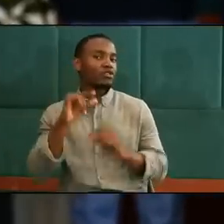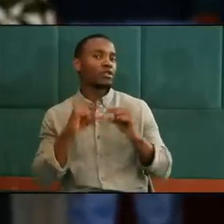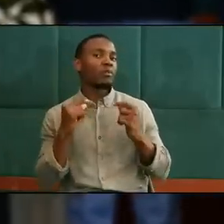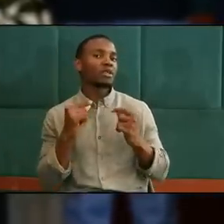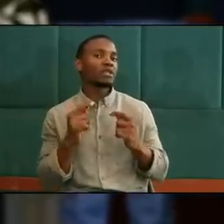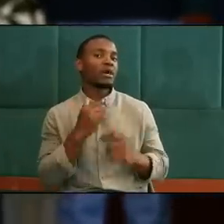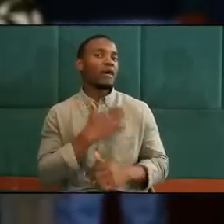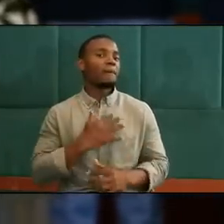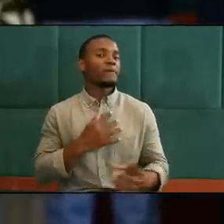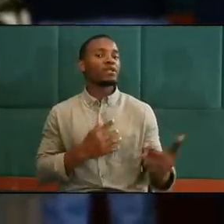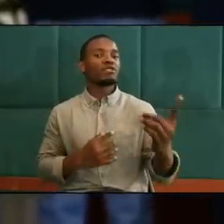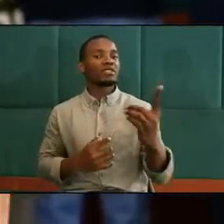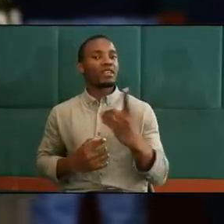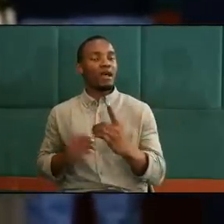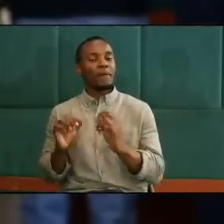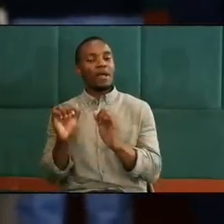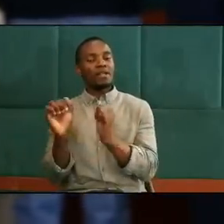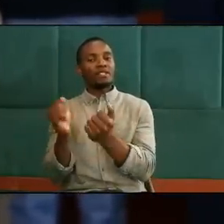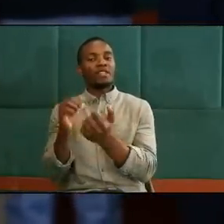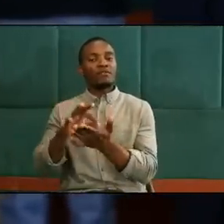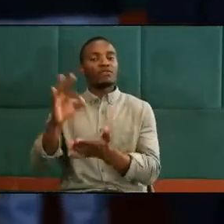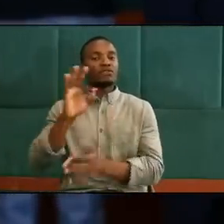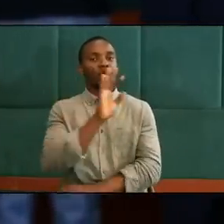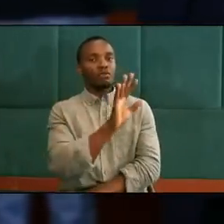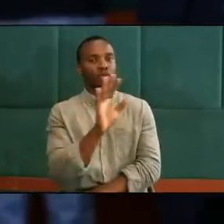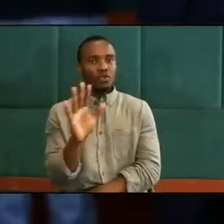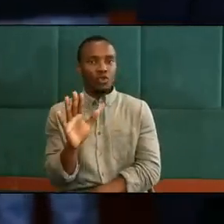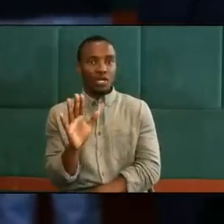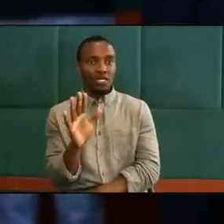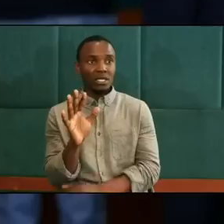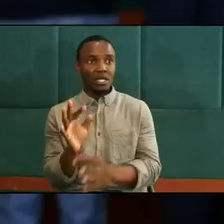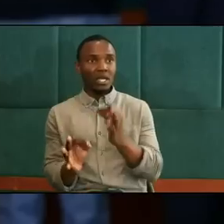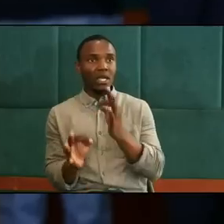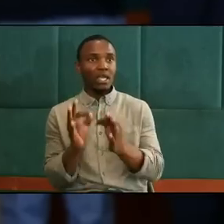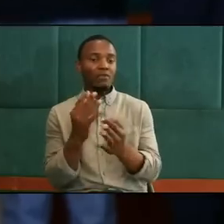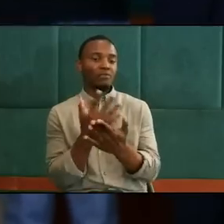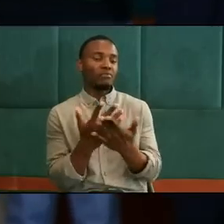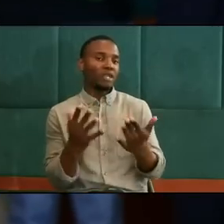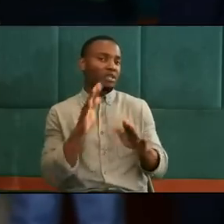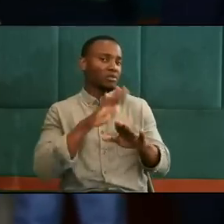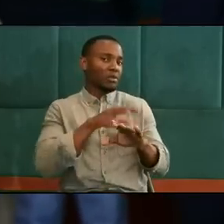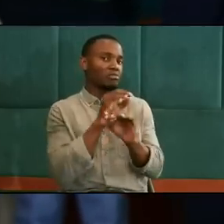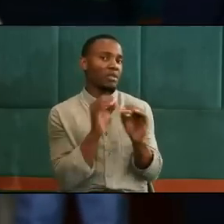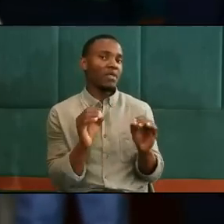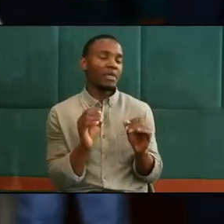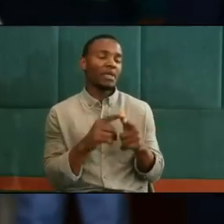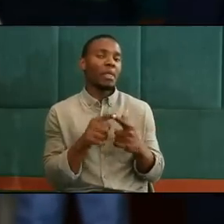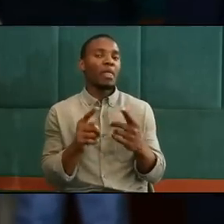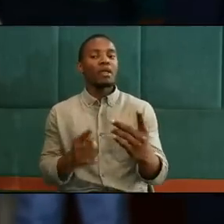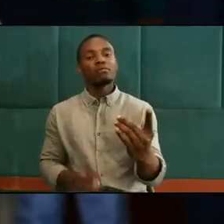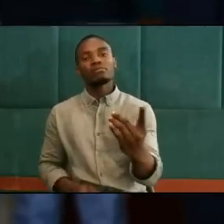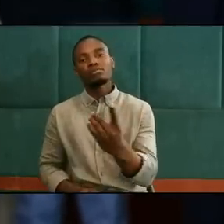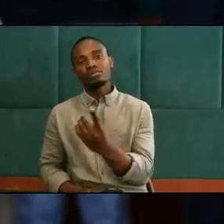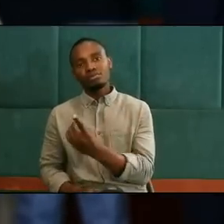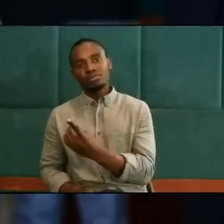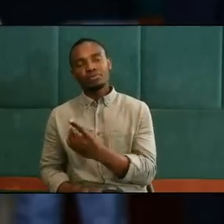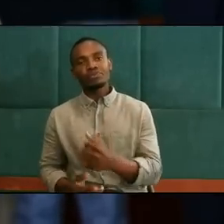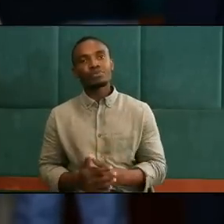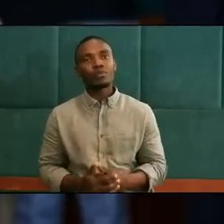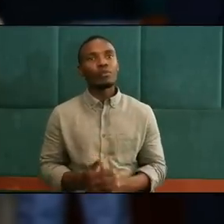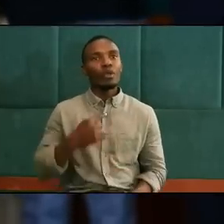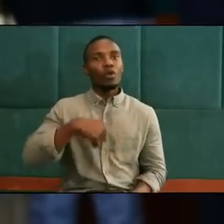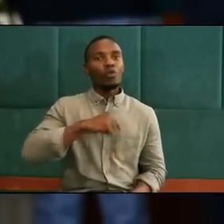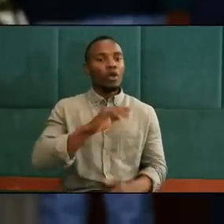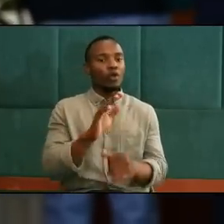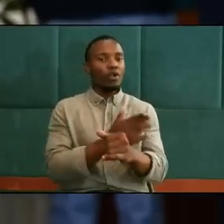Come, save your soul. If all is not well with you, come. We're going to sing